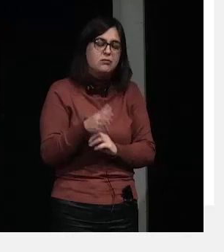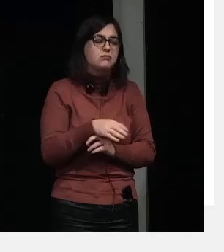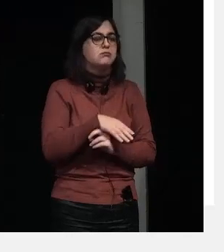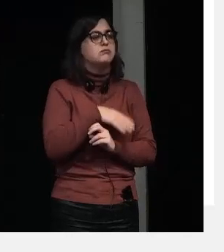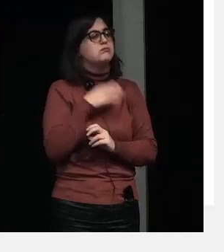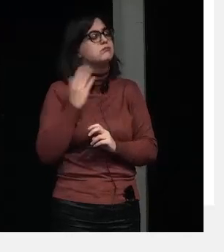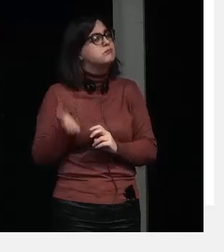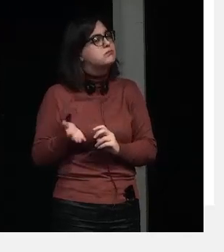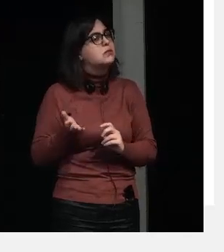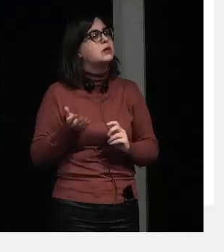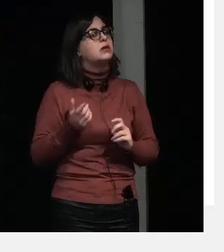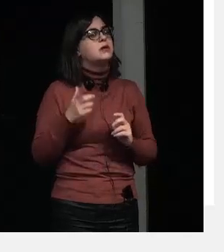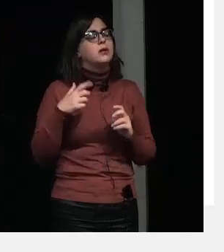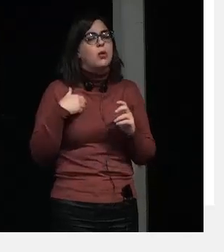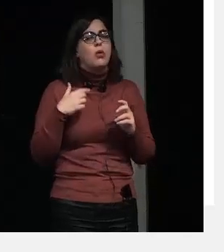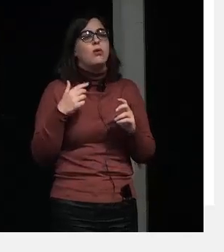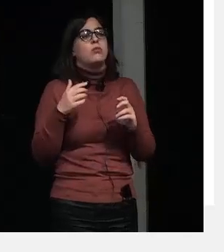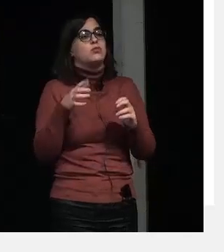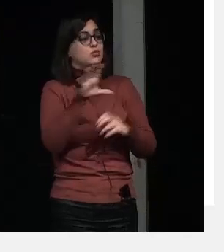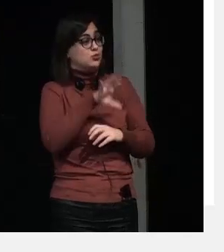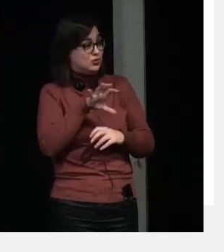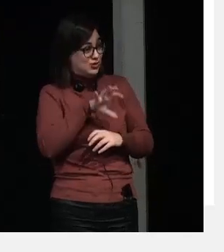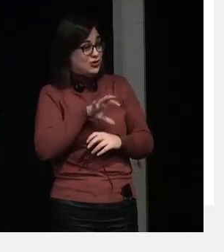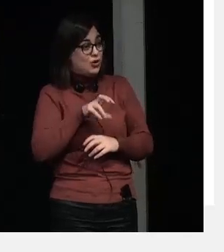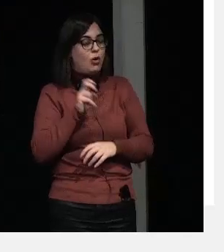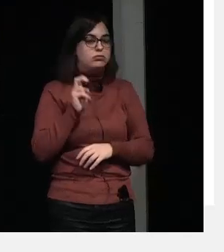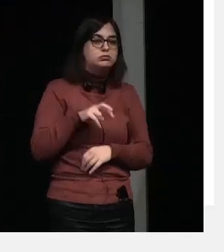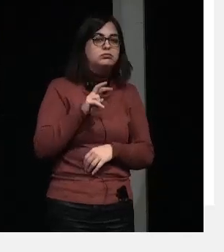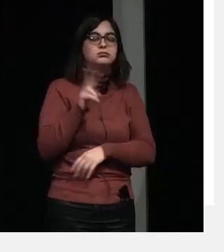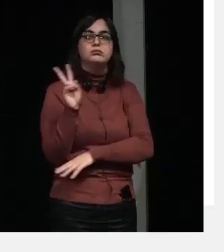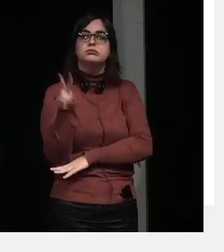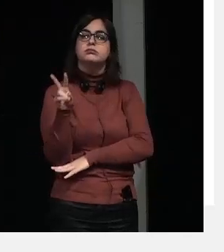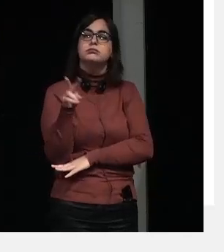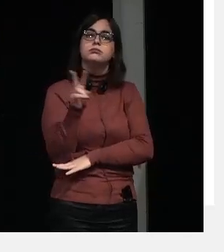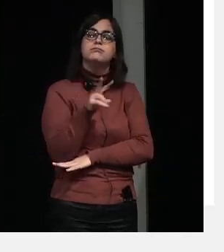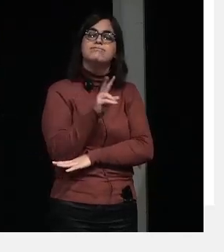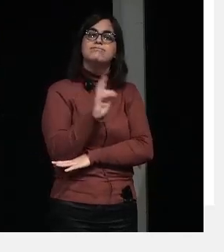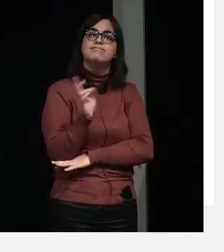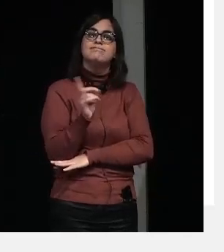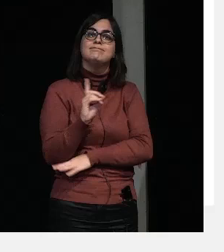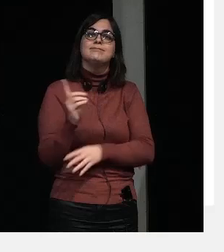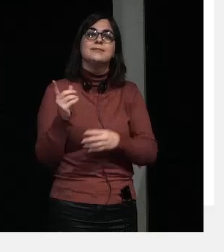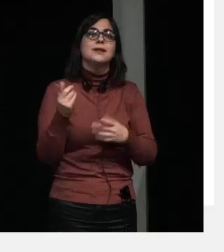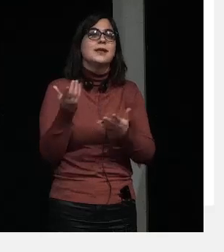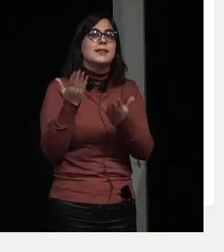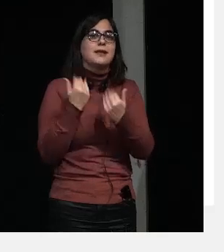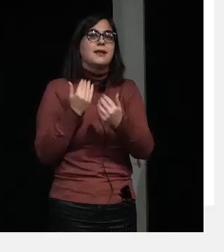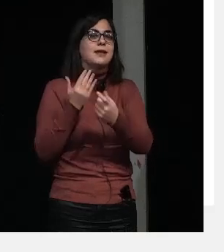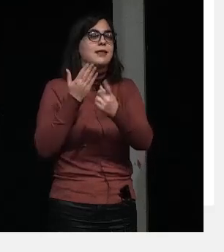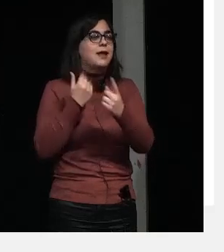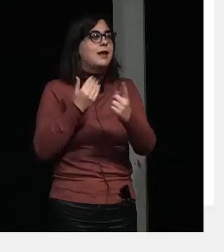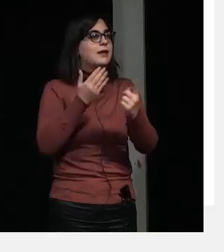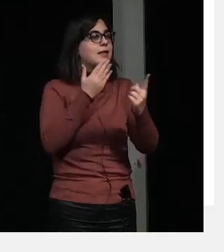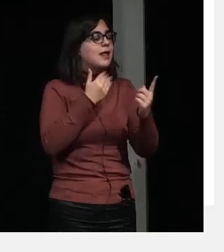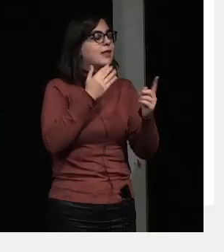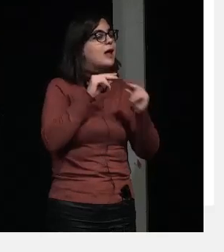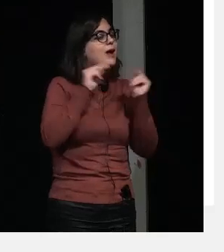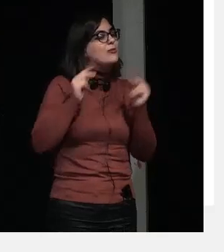how much was not in that spectrum. So it was there's really great, helpful things to find out.